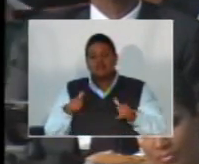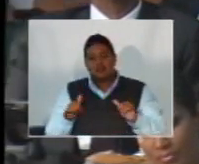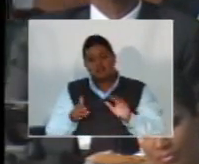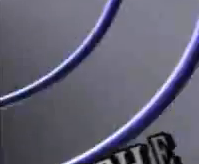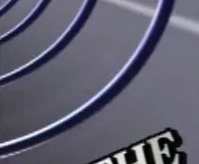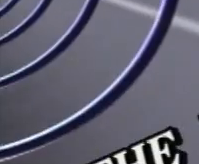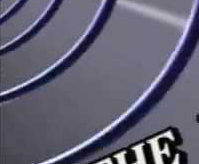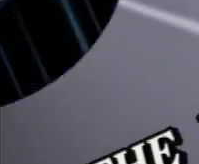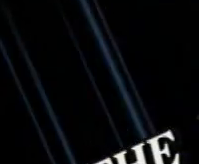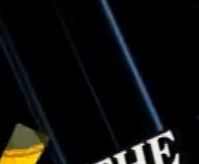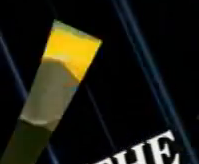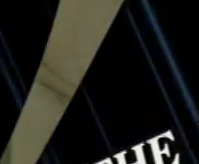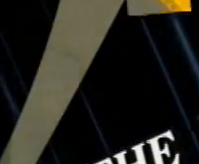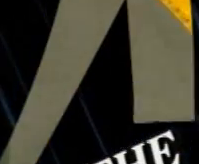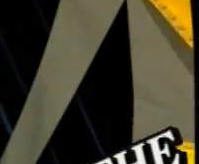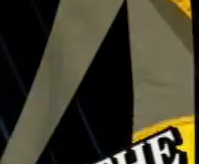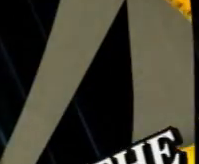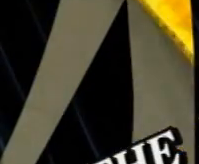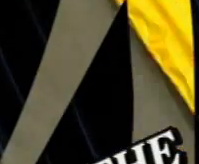about that.